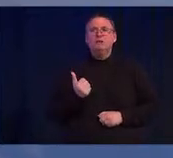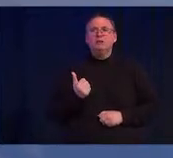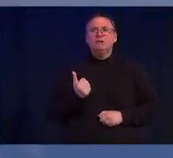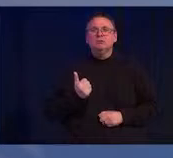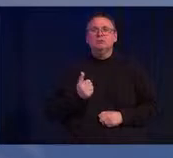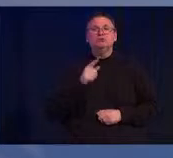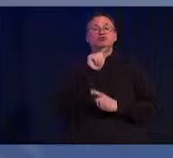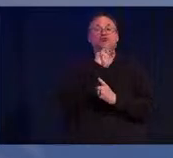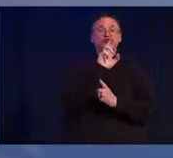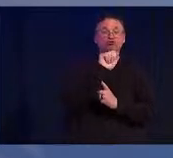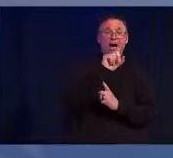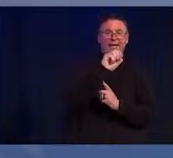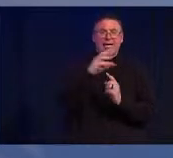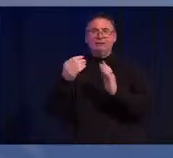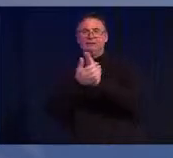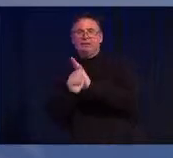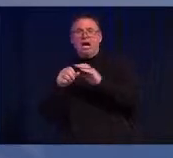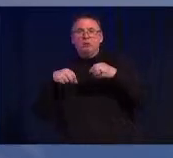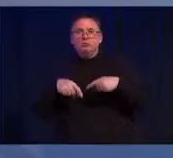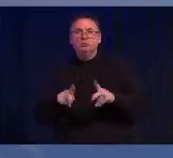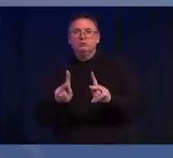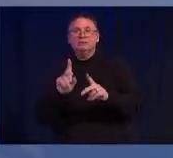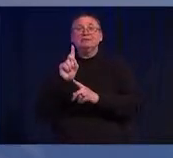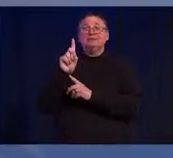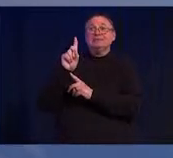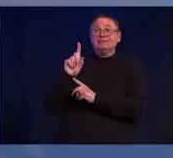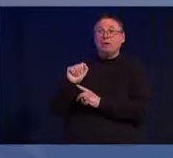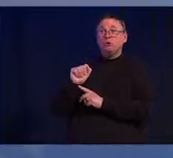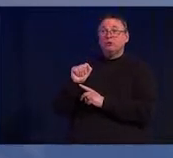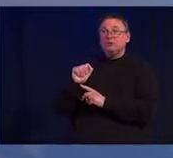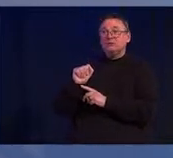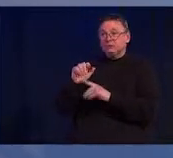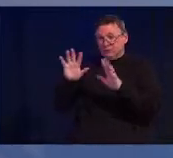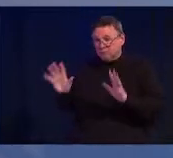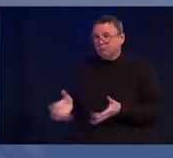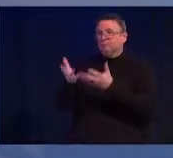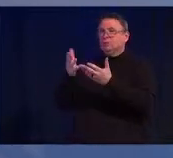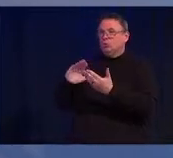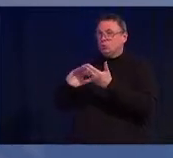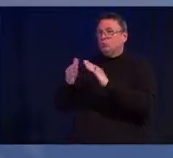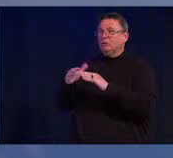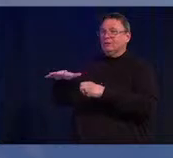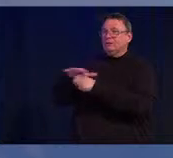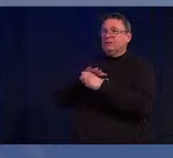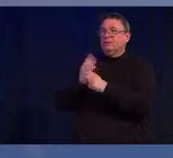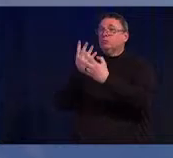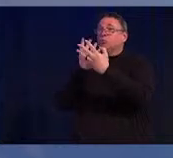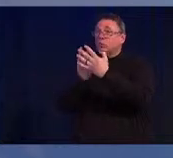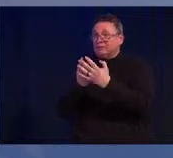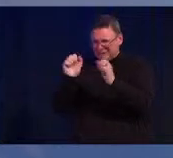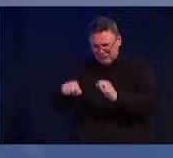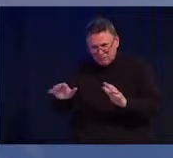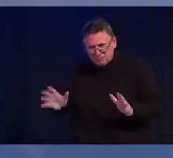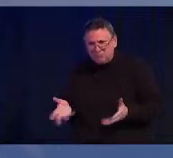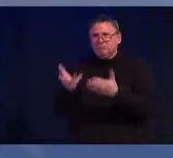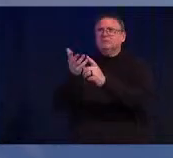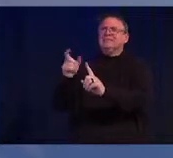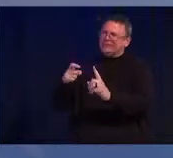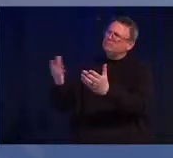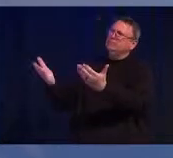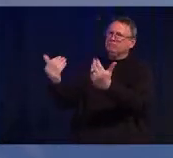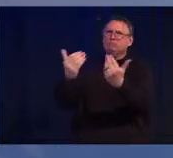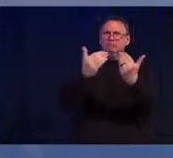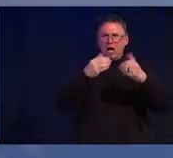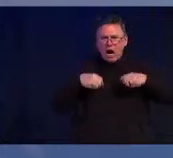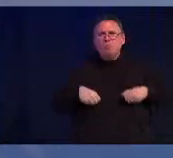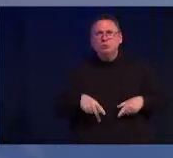And among the disabled, among those that are in our Department of Corrections, we've got to tap all those sources